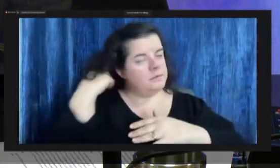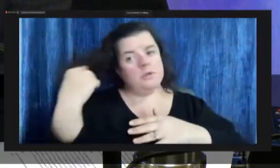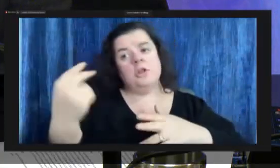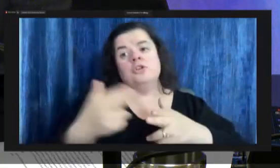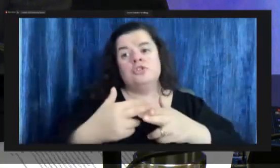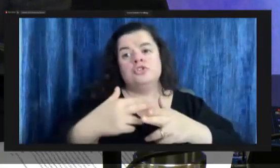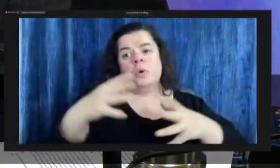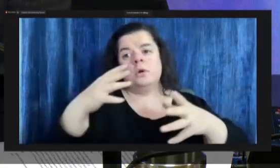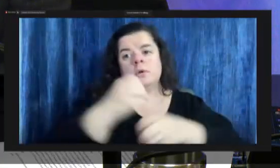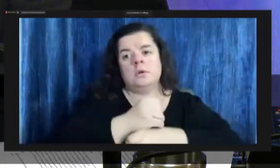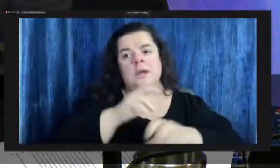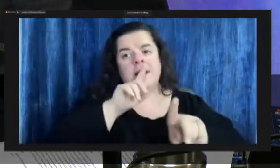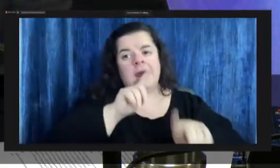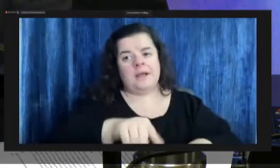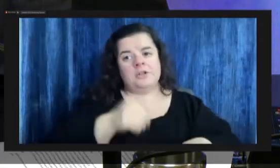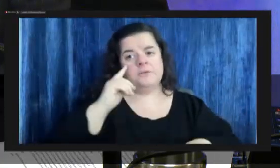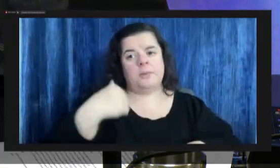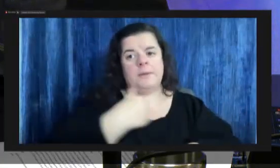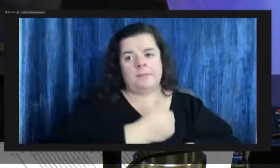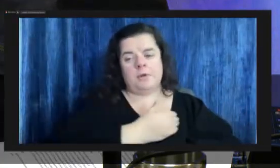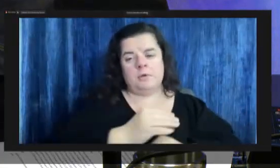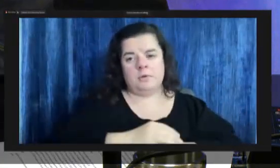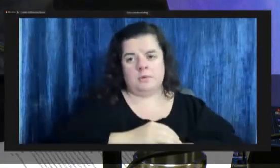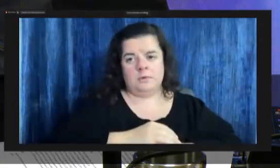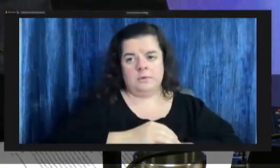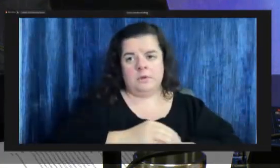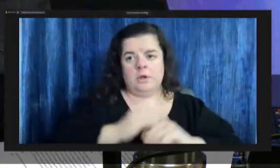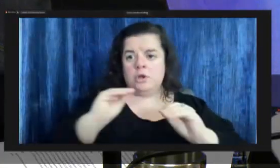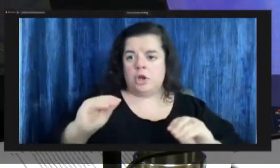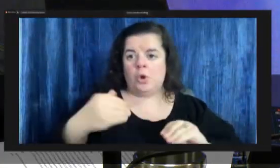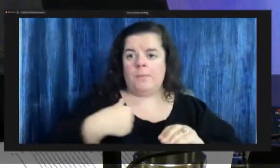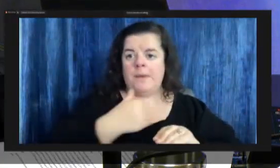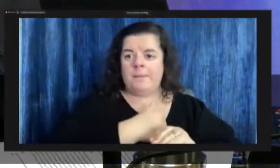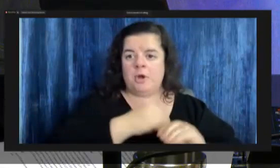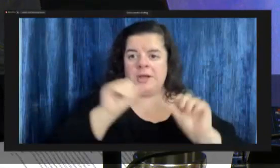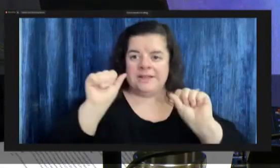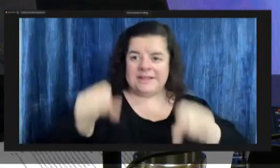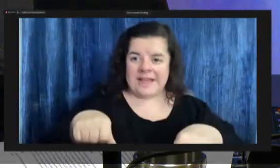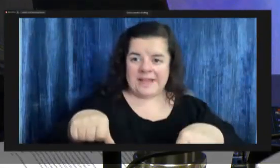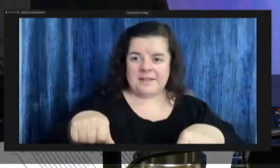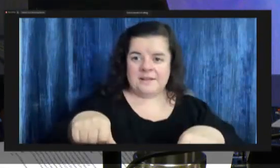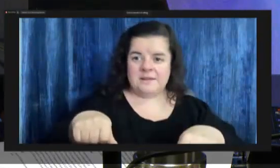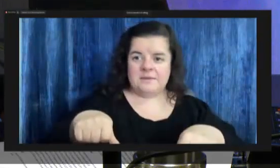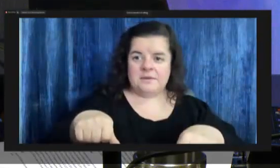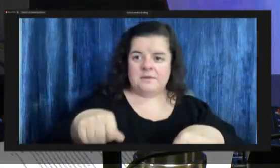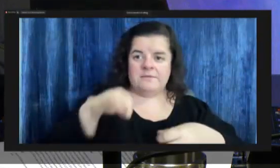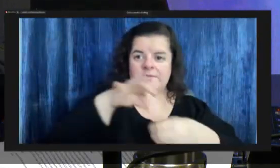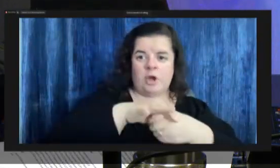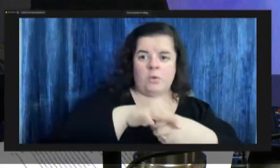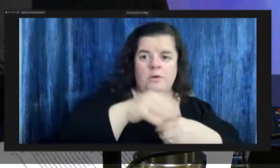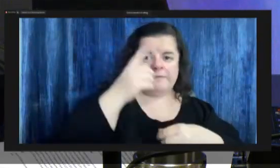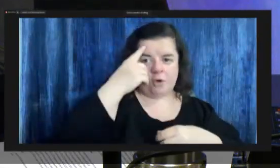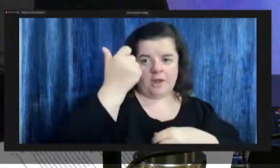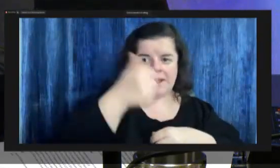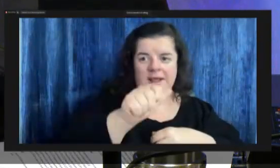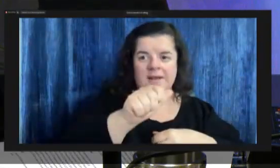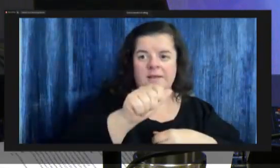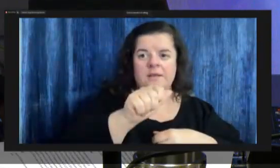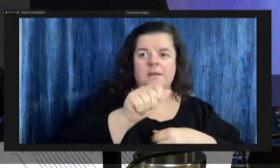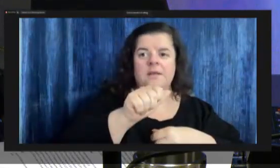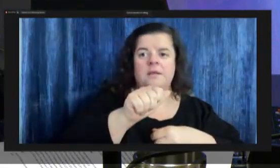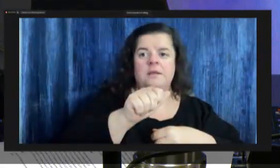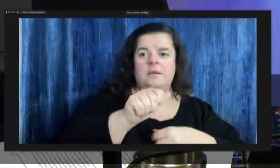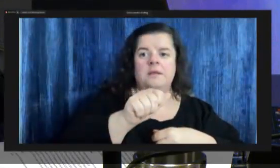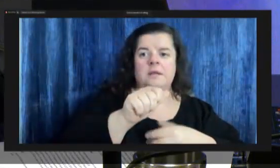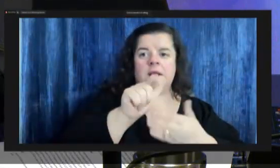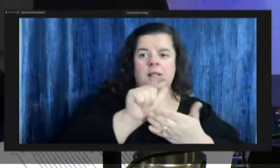for members is no member is supposed to vote on anything that they, any legislation